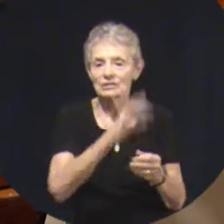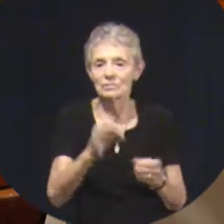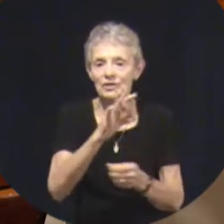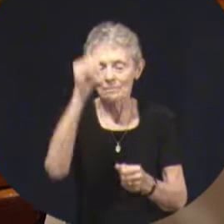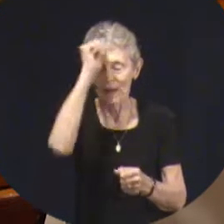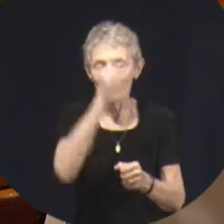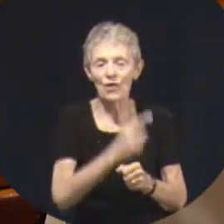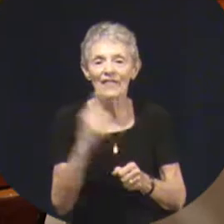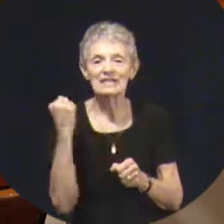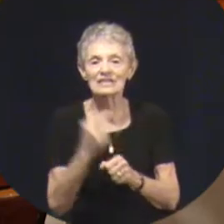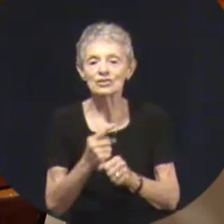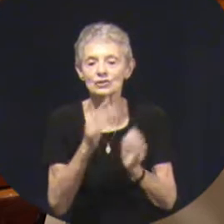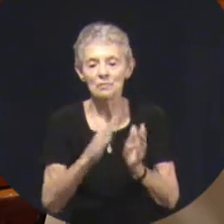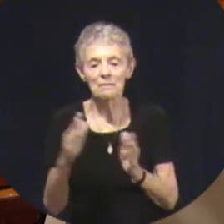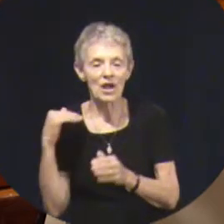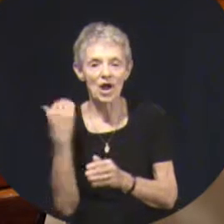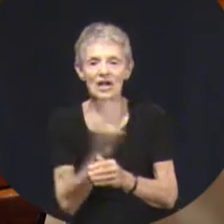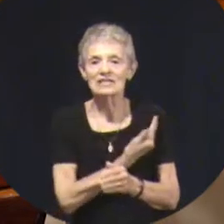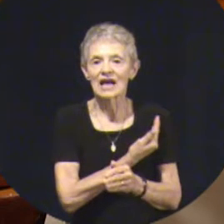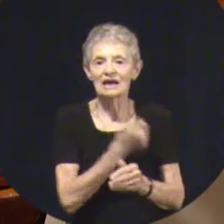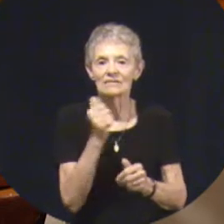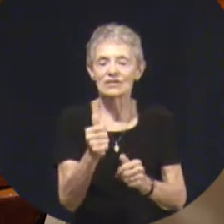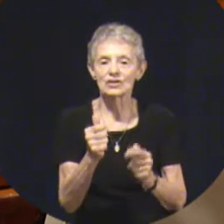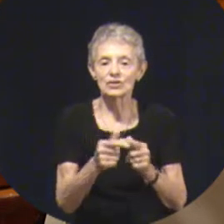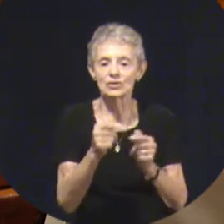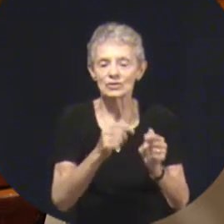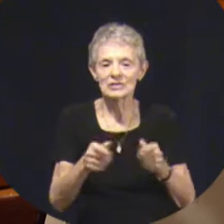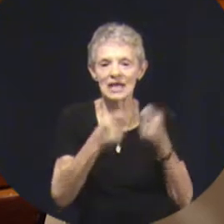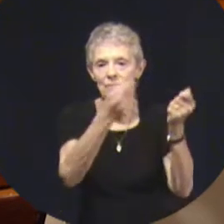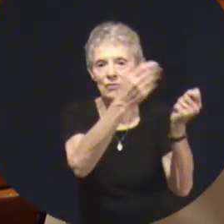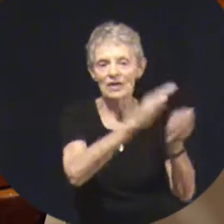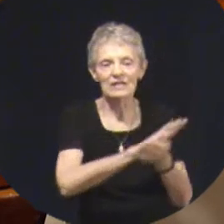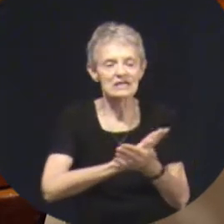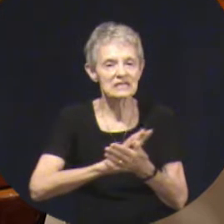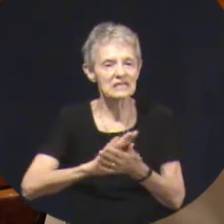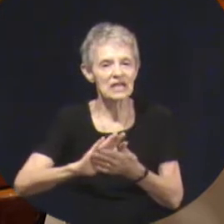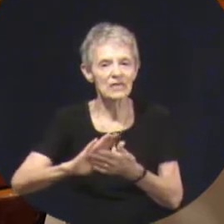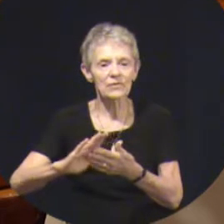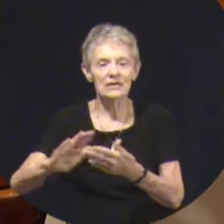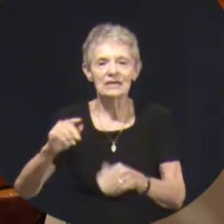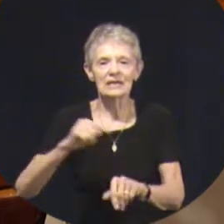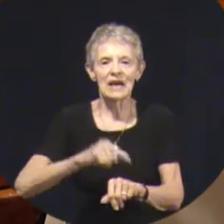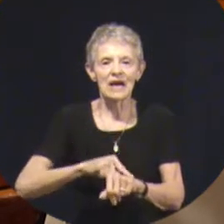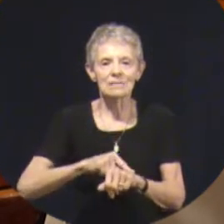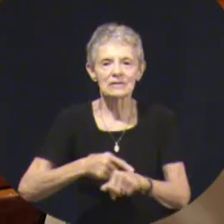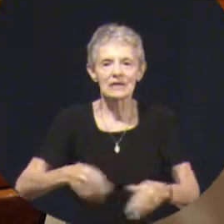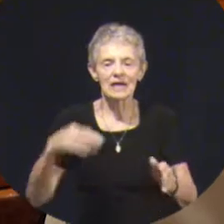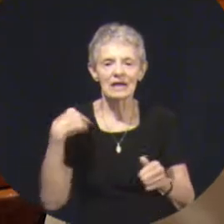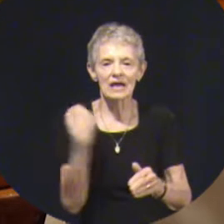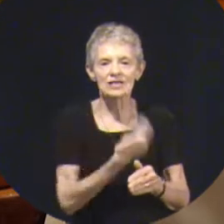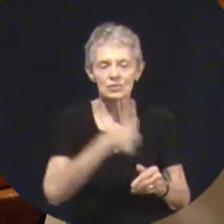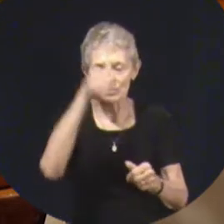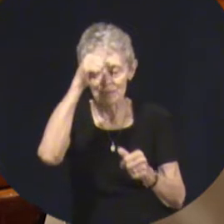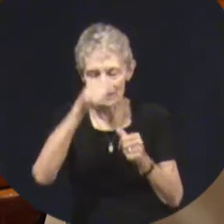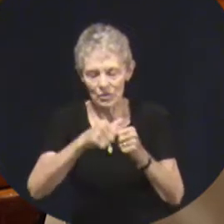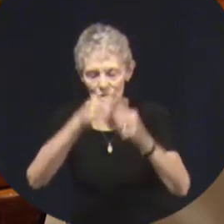and sisters, to prepare ourselves to celebrate the sacred mysteries, let us first call to mind our sins.